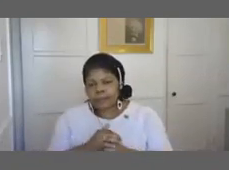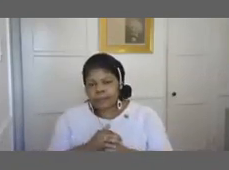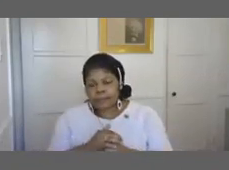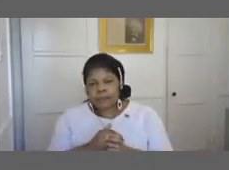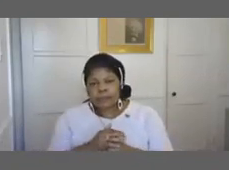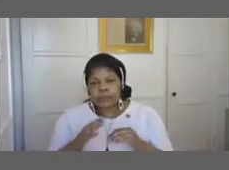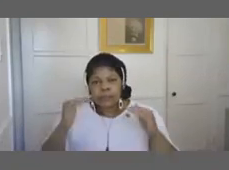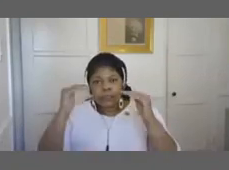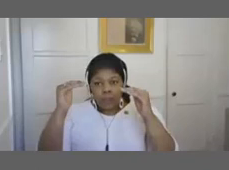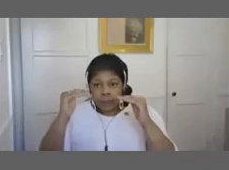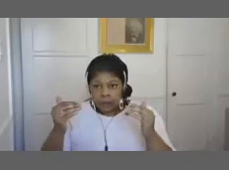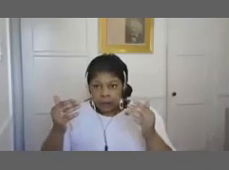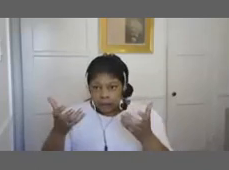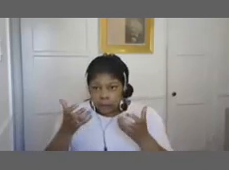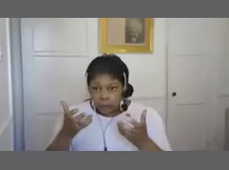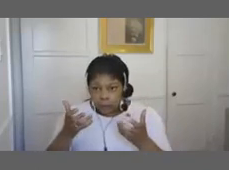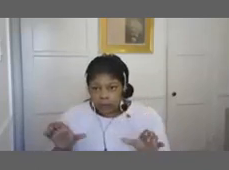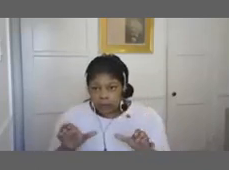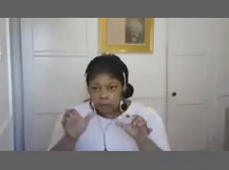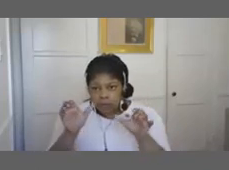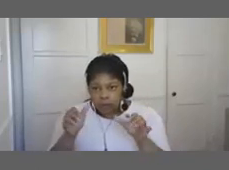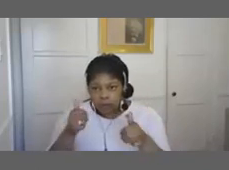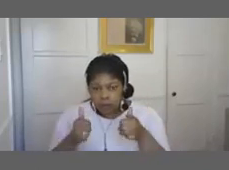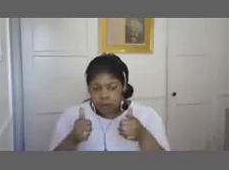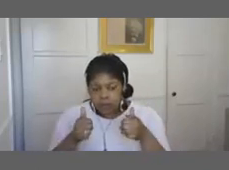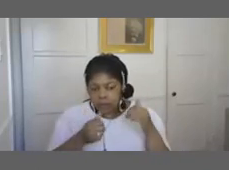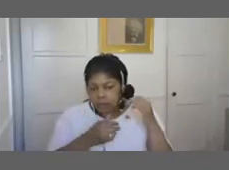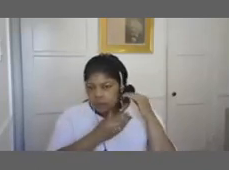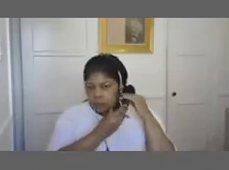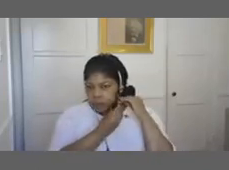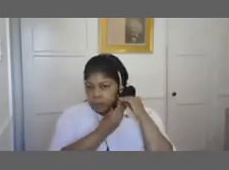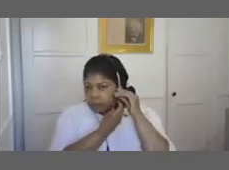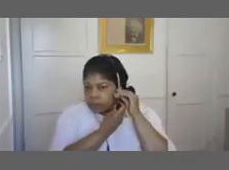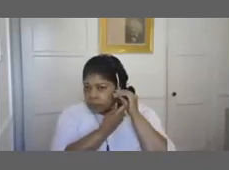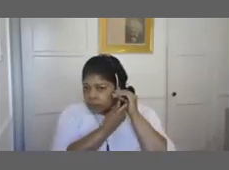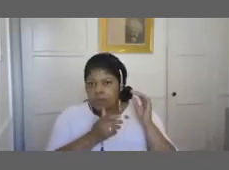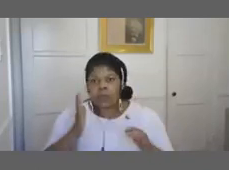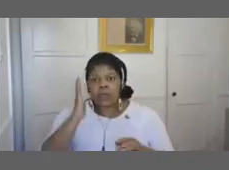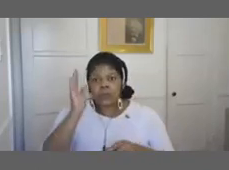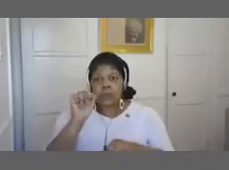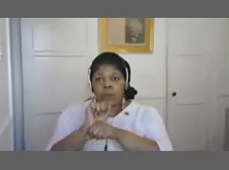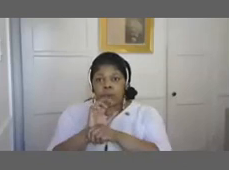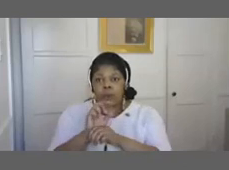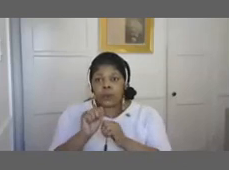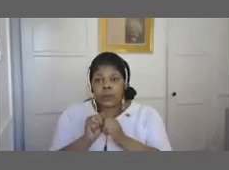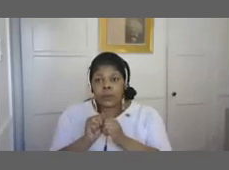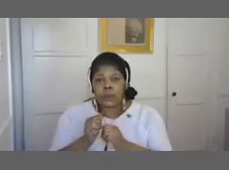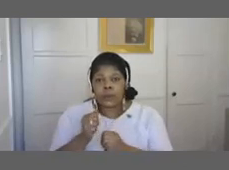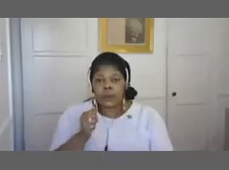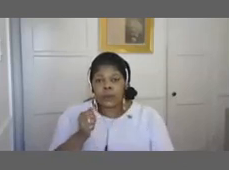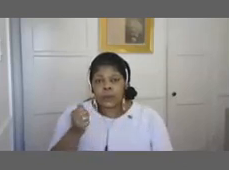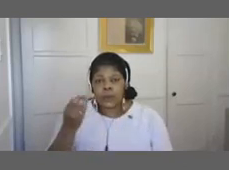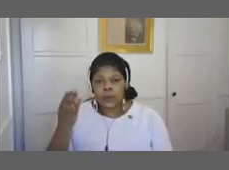do is that we're going to work with the blue one here. And instead of using that, we're